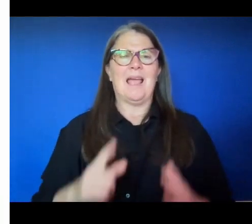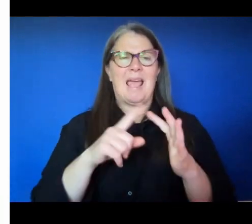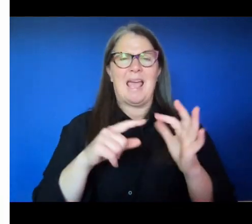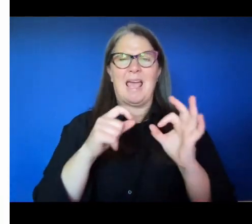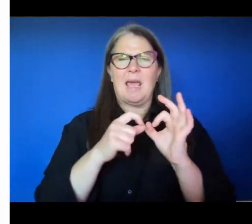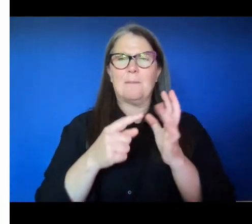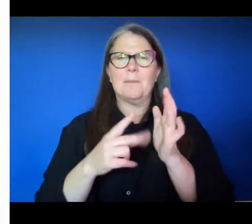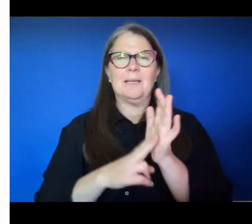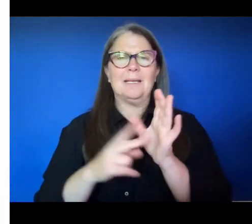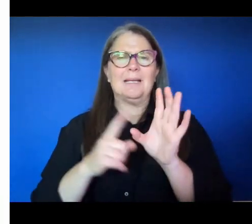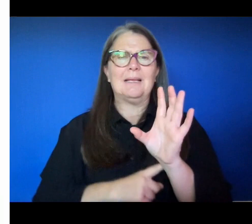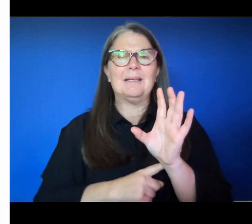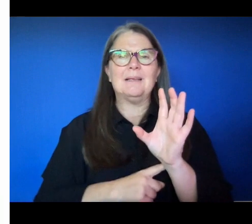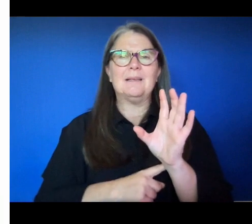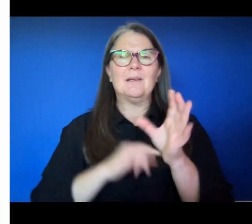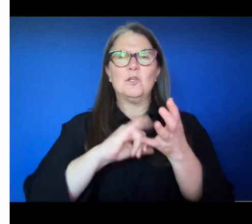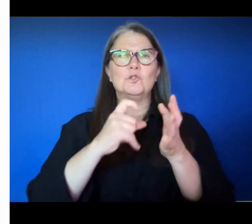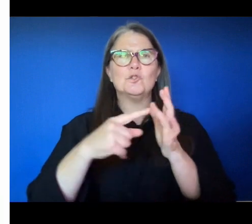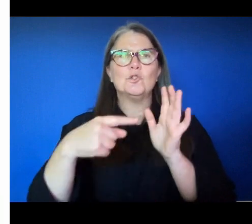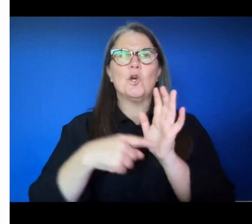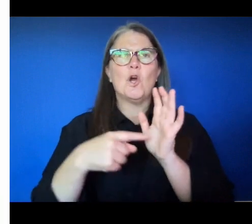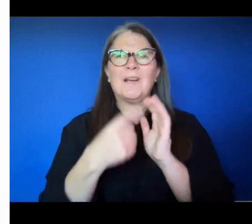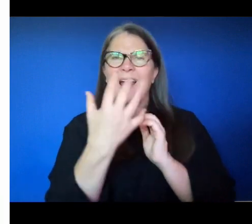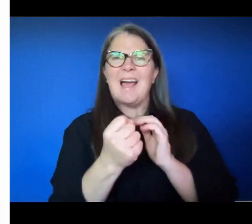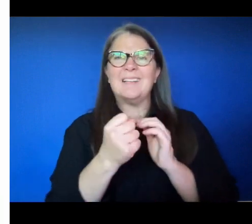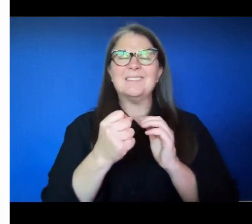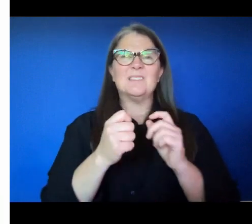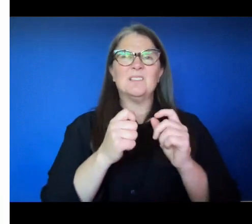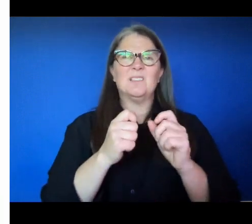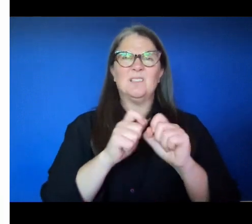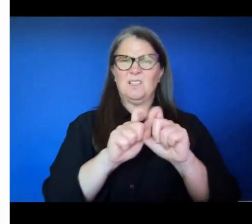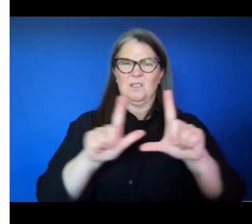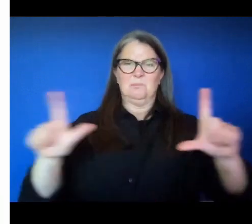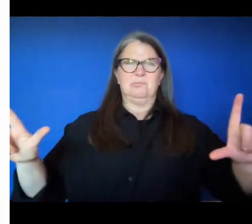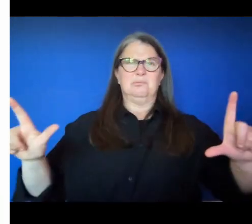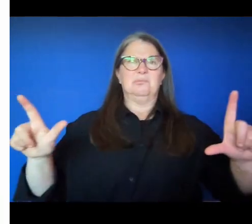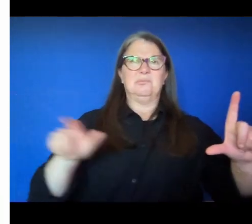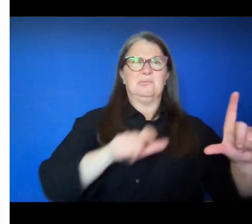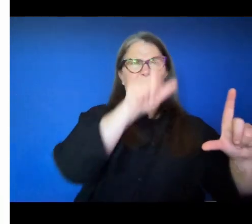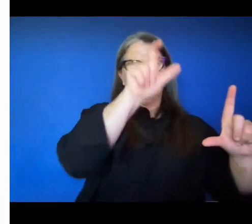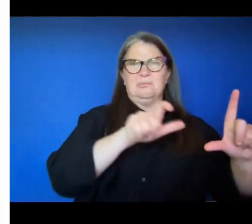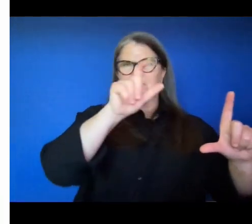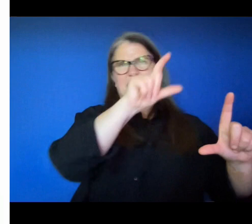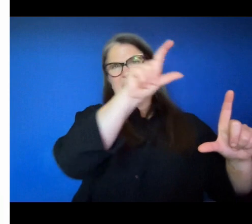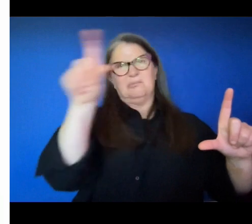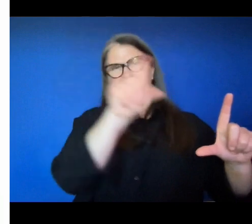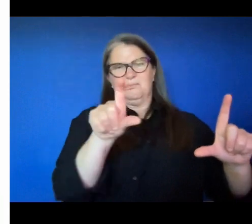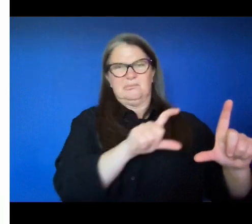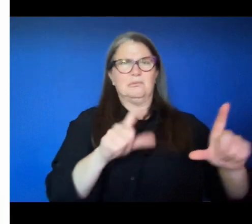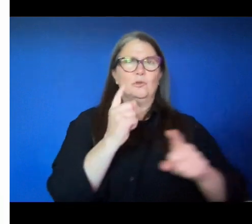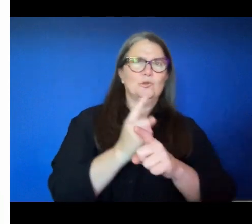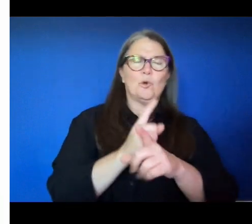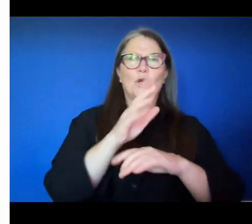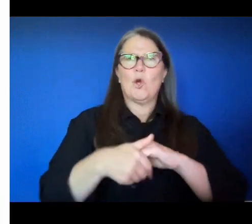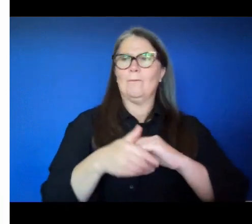talking about climate change or talking about various things that are affecting us. And